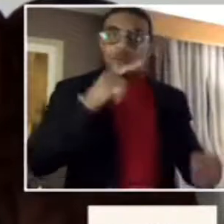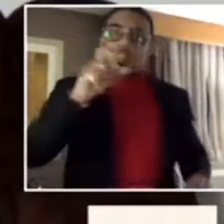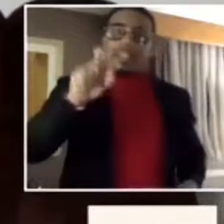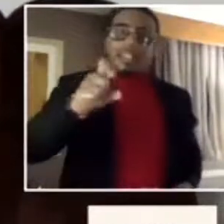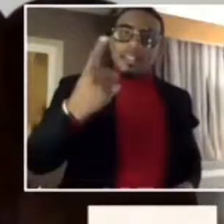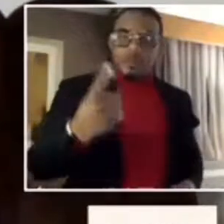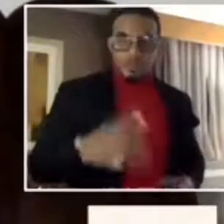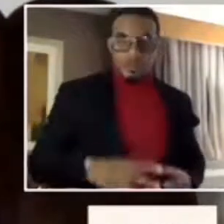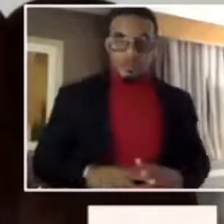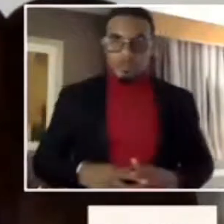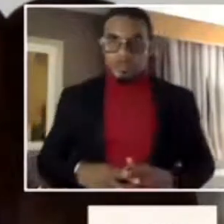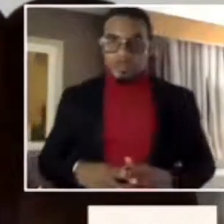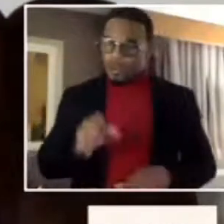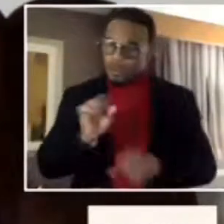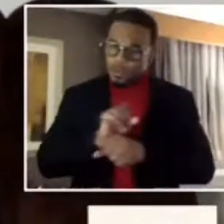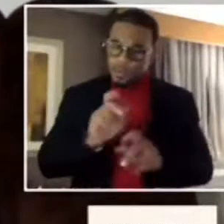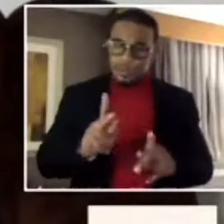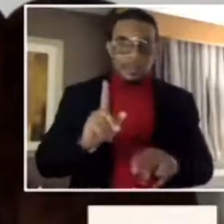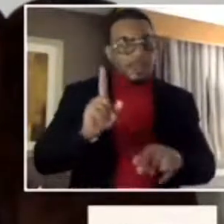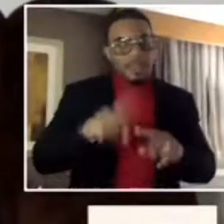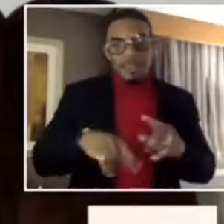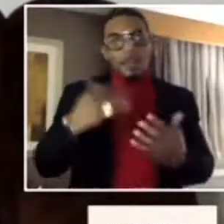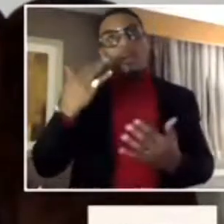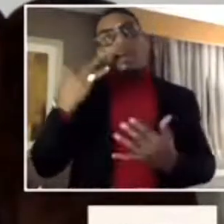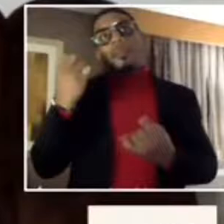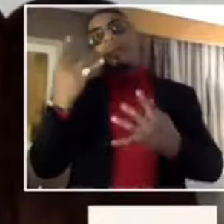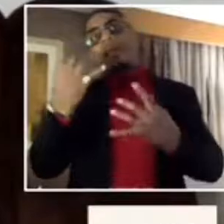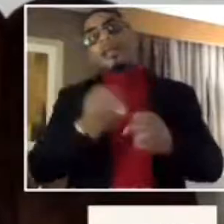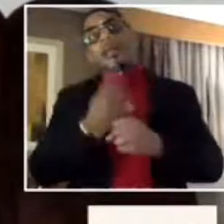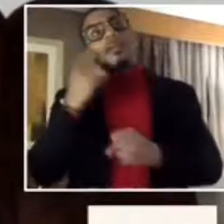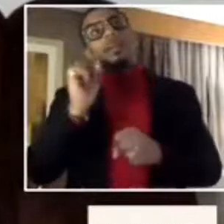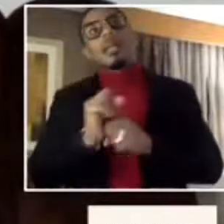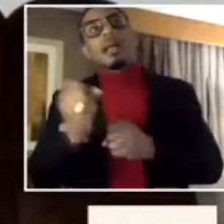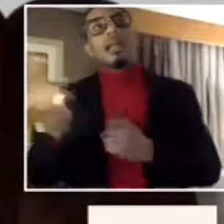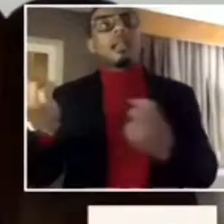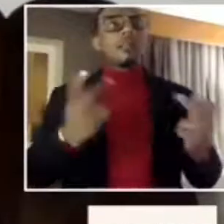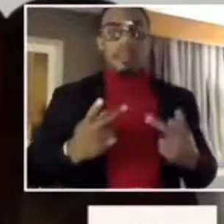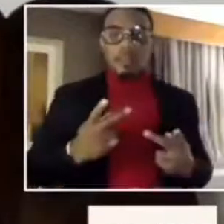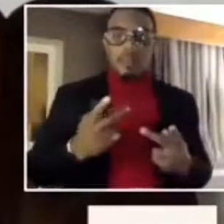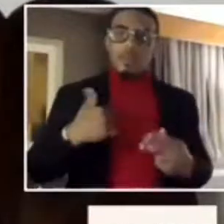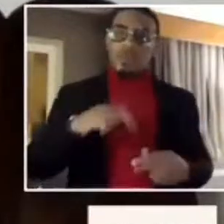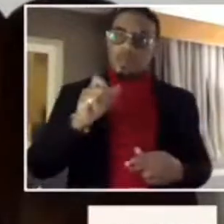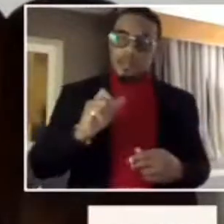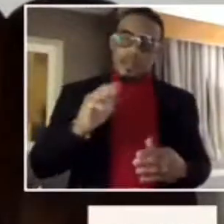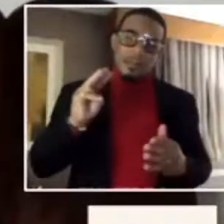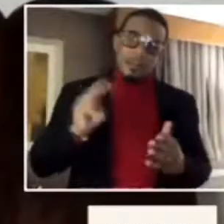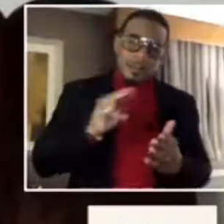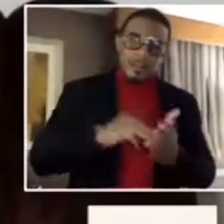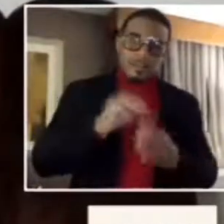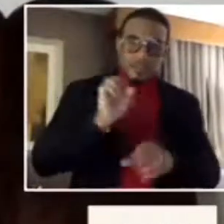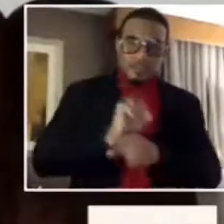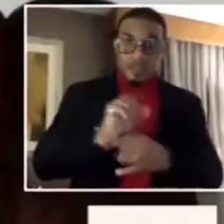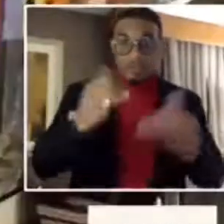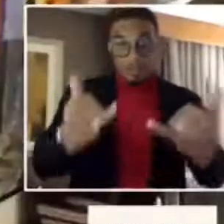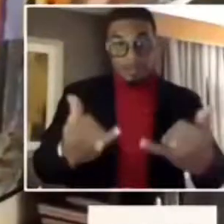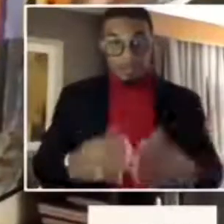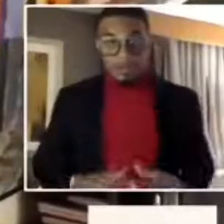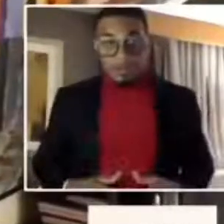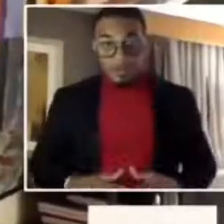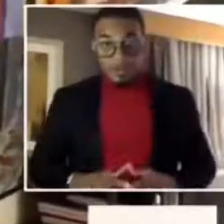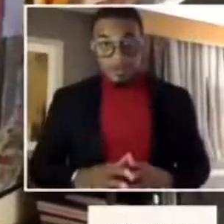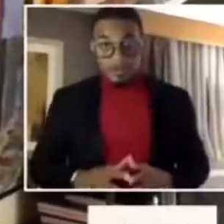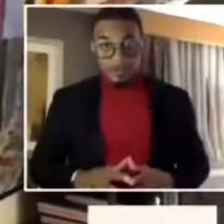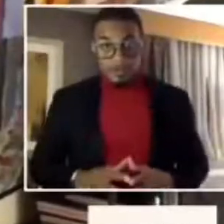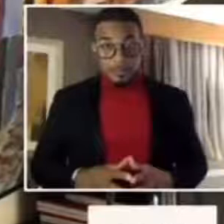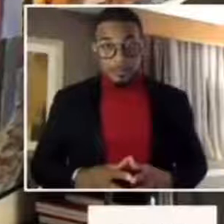one. Working people can't wait years for jobs to come back. We need millions of jobs now.